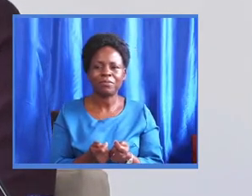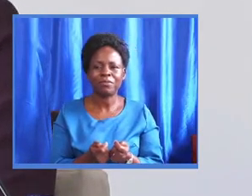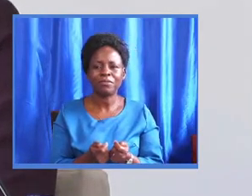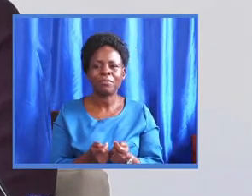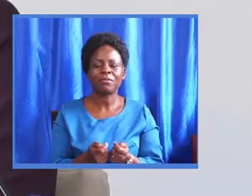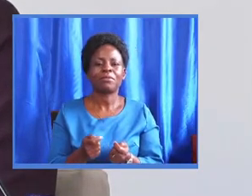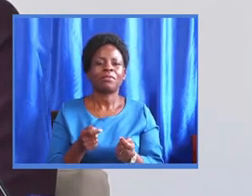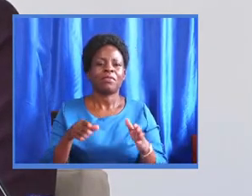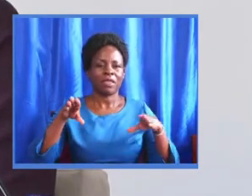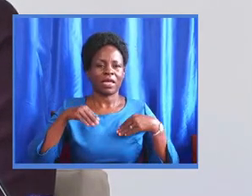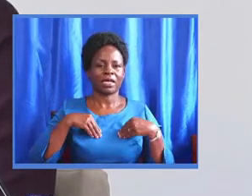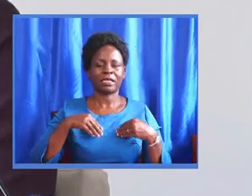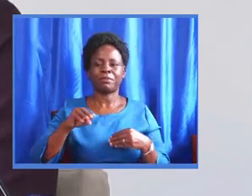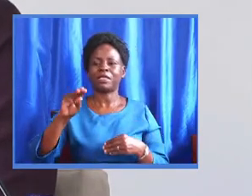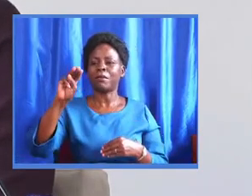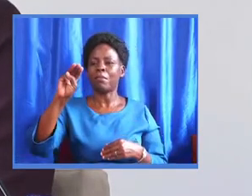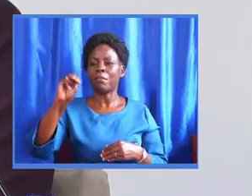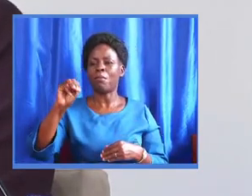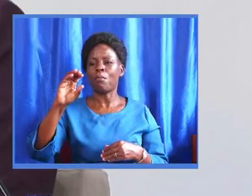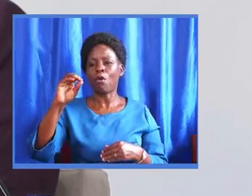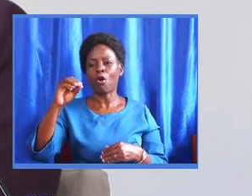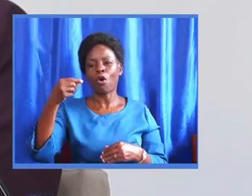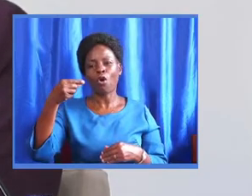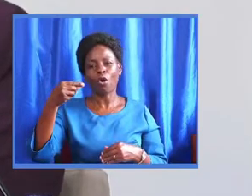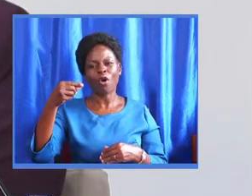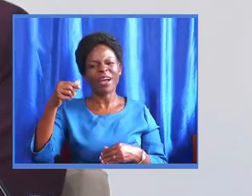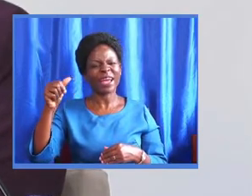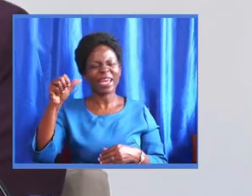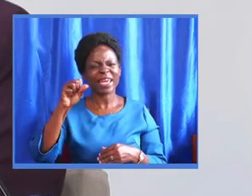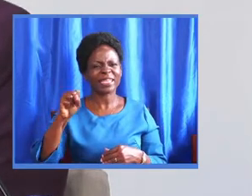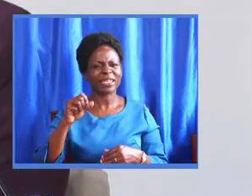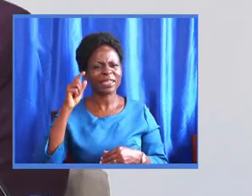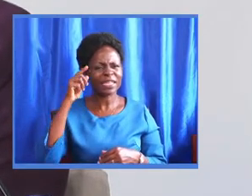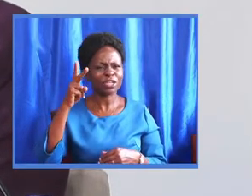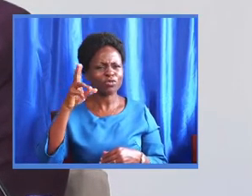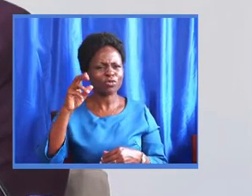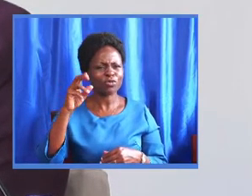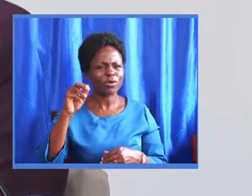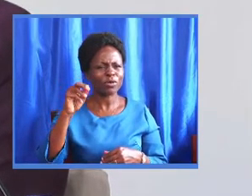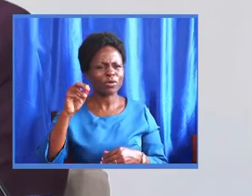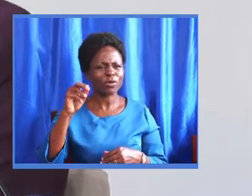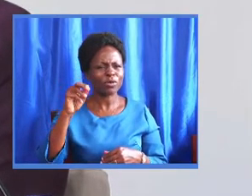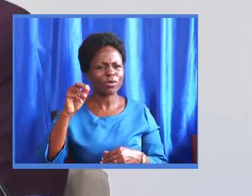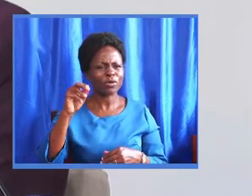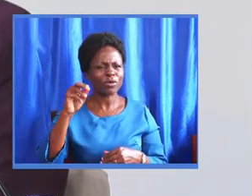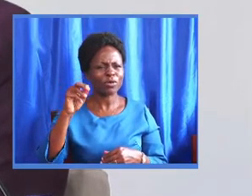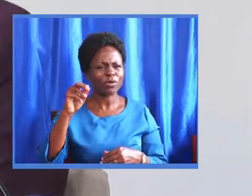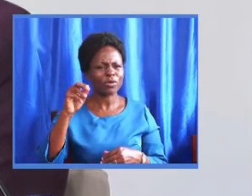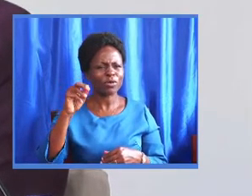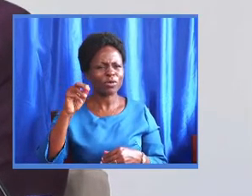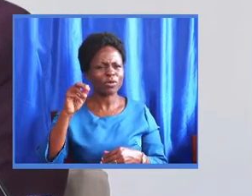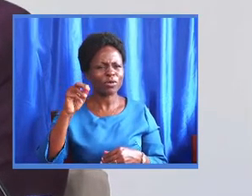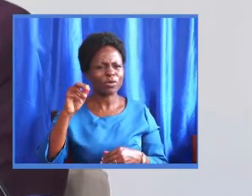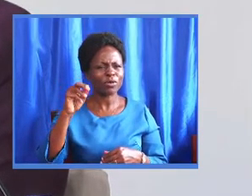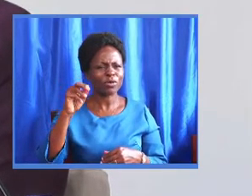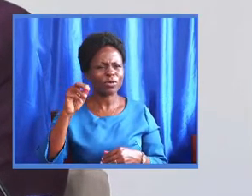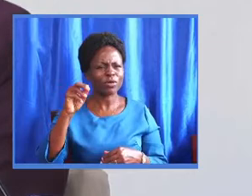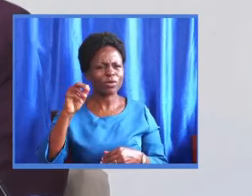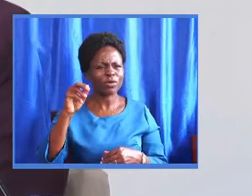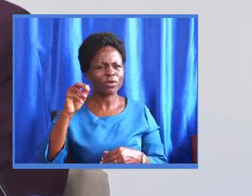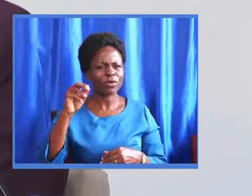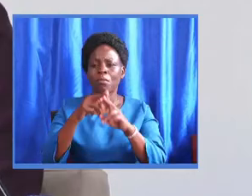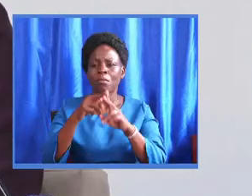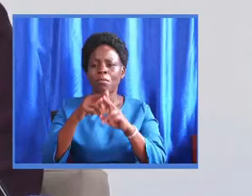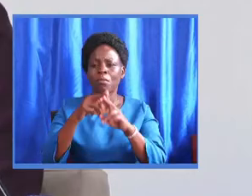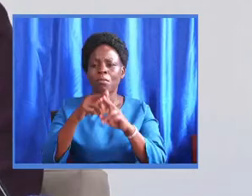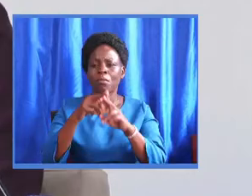mortgages were allowed. Because I think the 20% wasn't enough in case somebody borrowed money to put that asset